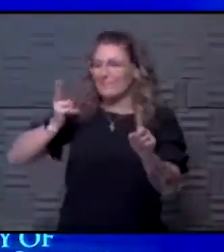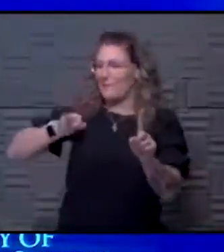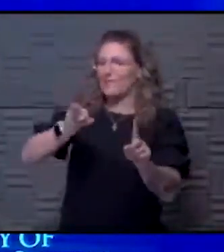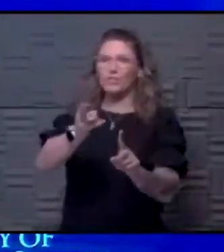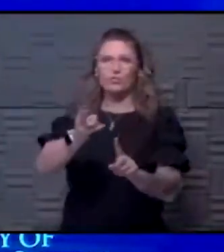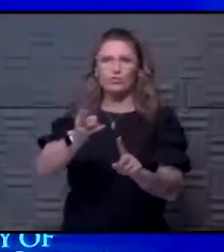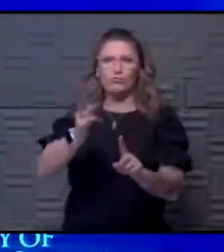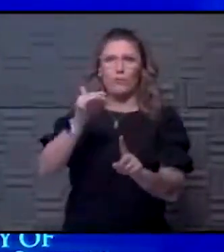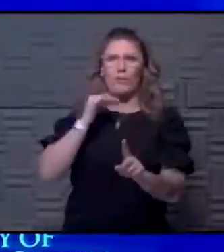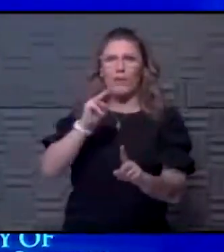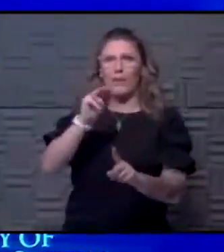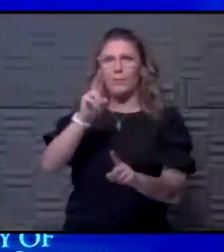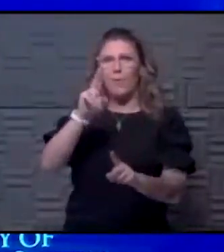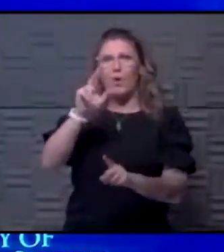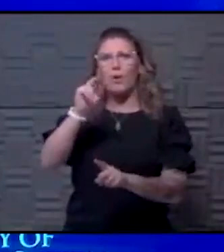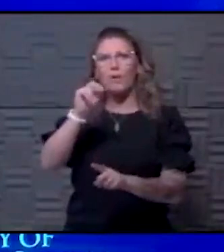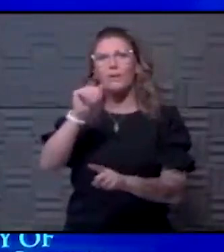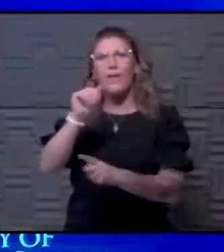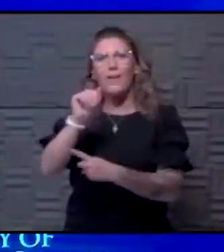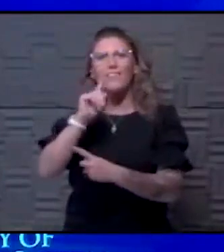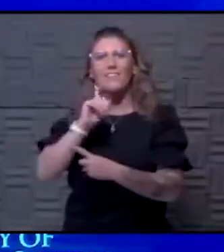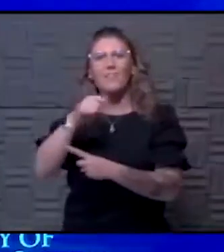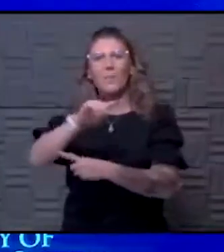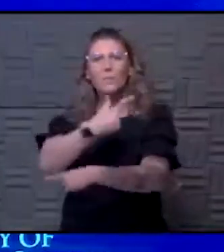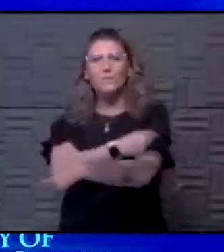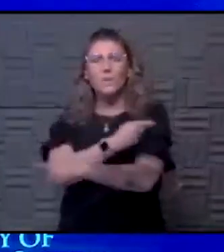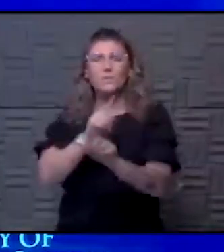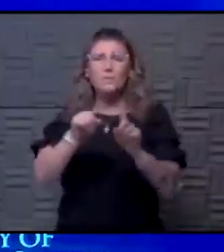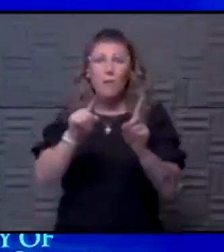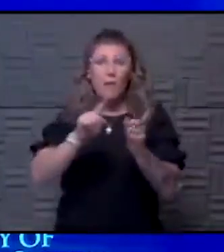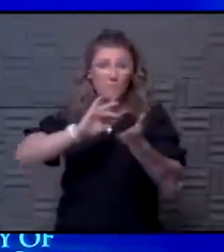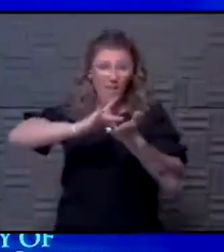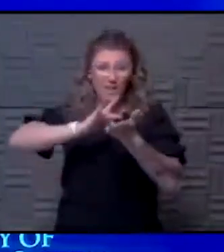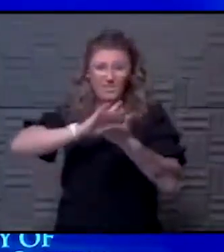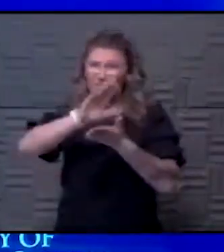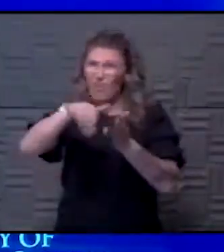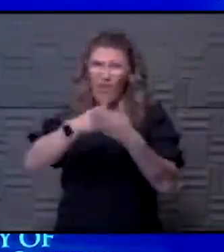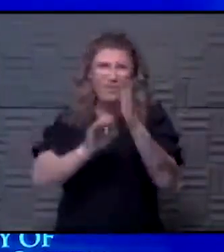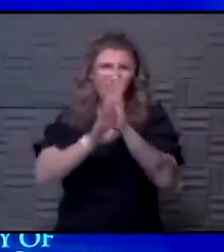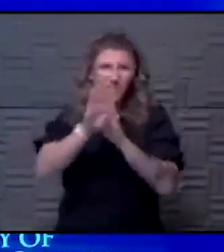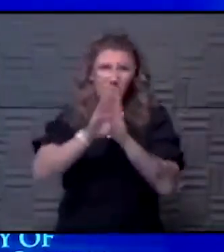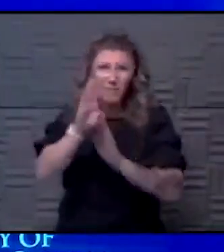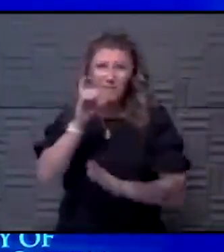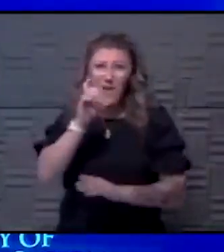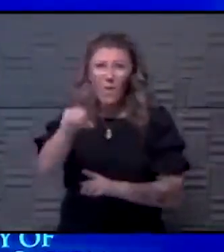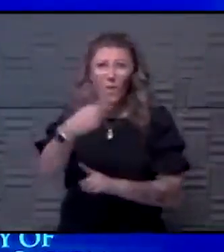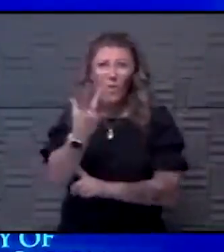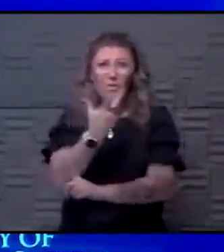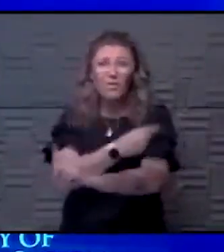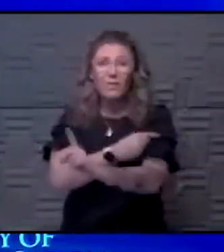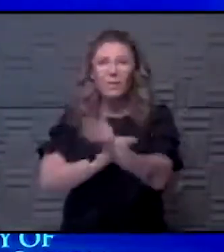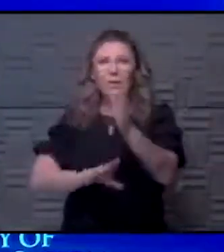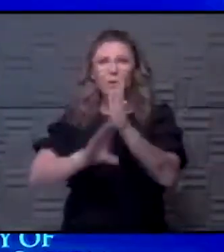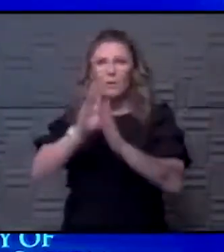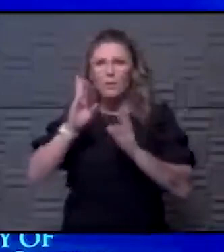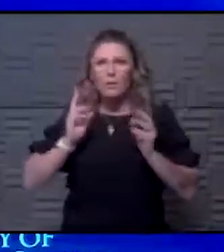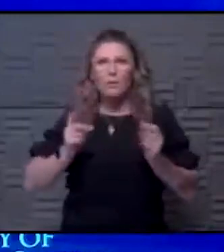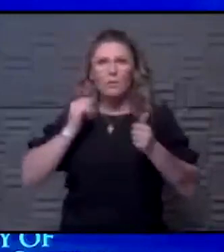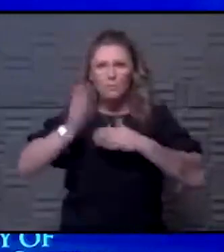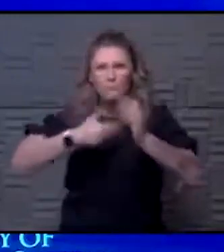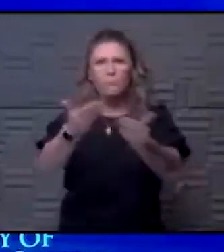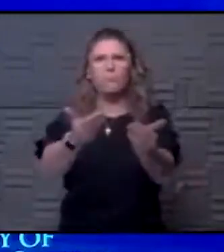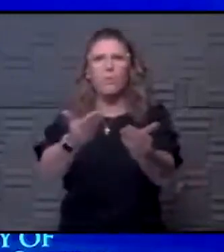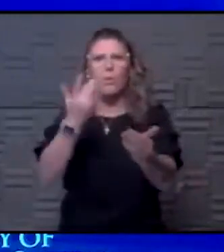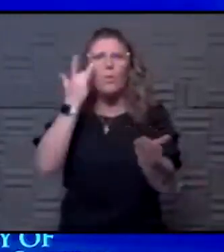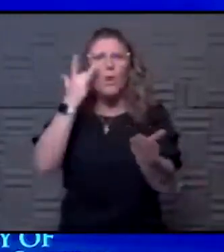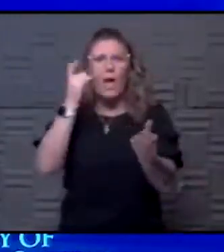mRNA vaccination. The second thing is drug development in all spheres, not just vaccination, has accelerated because our vaccine and